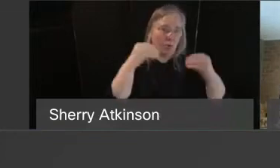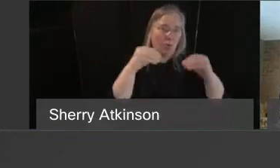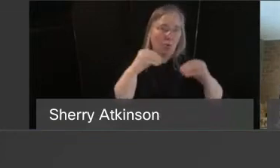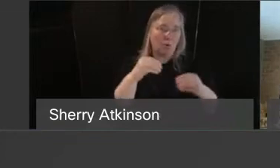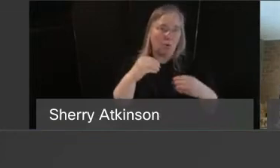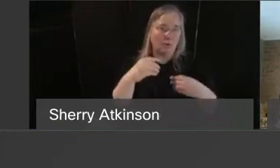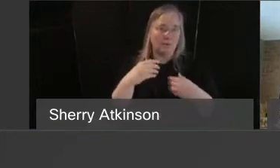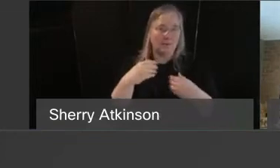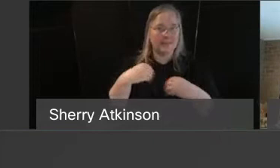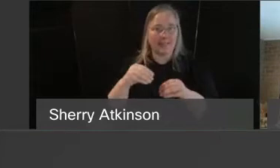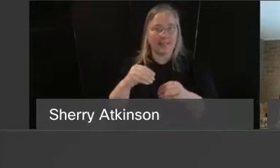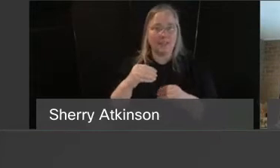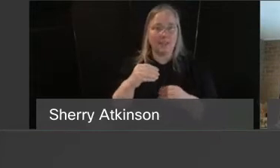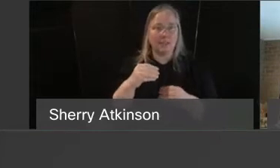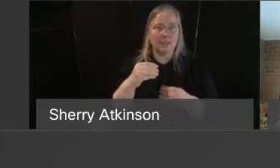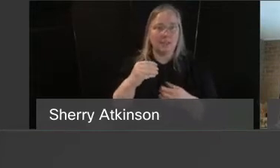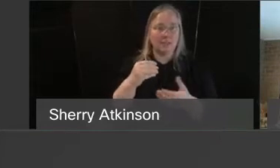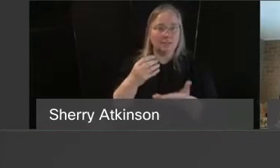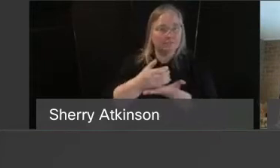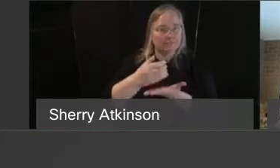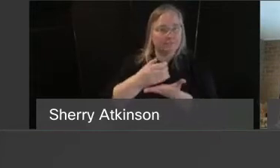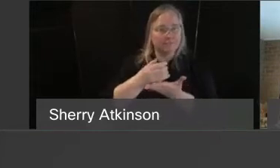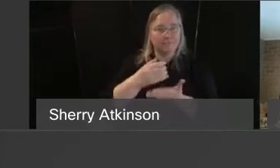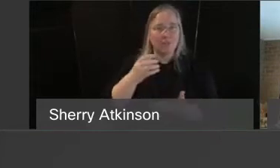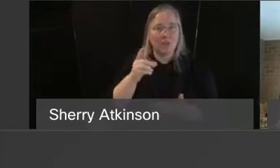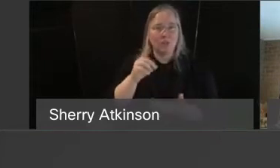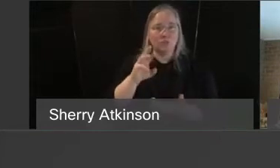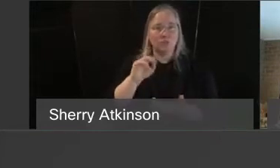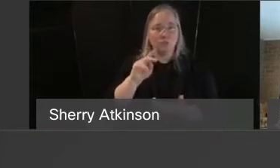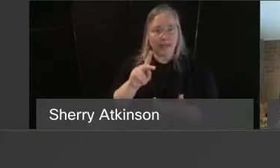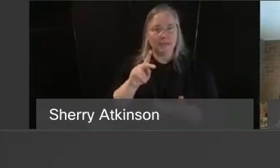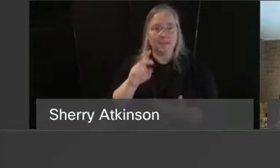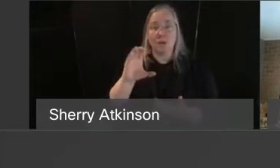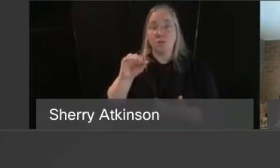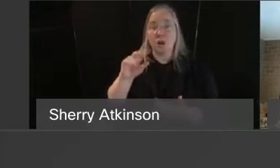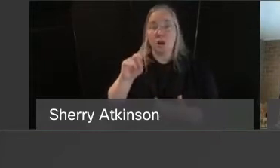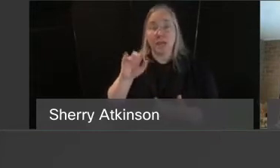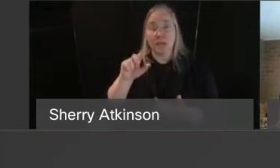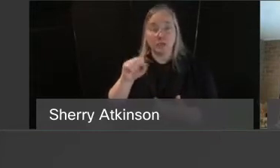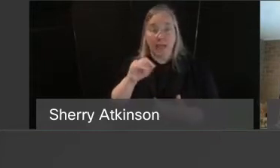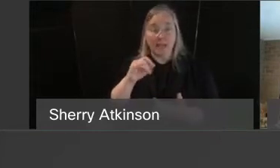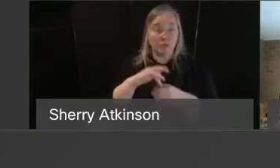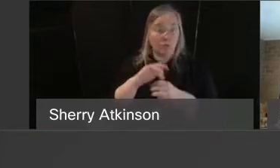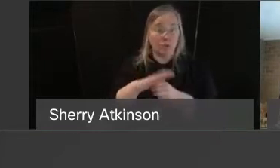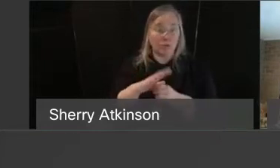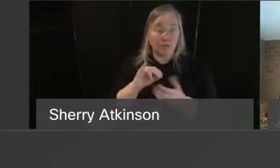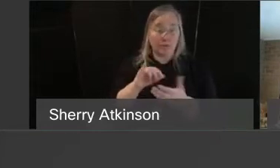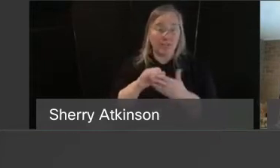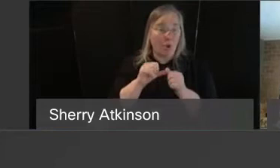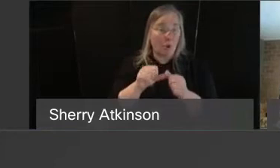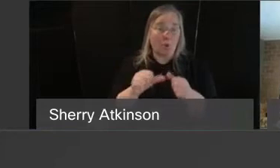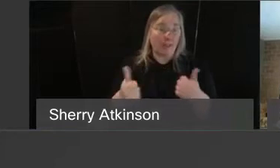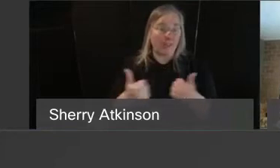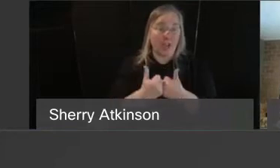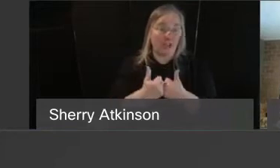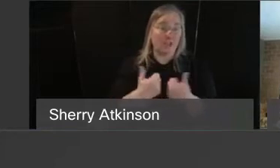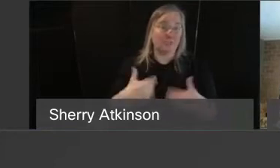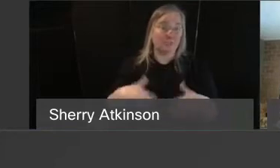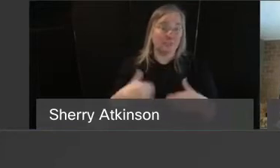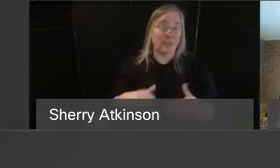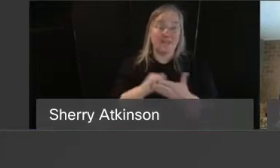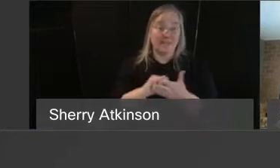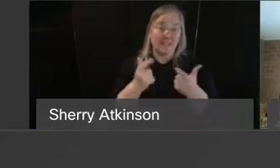drinks, cocktails, as well as even fountain drinks. So that is an ongoing challenge, and that will be a